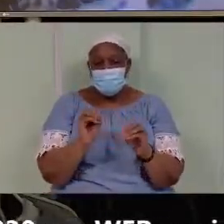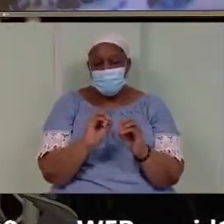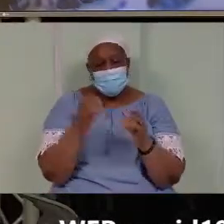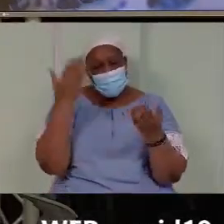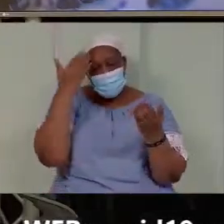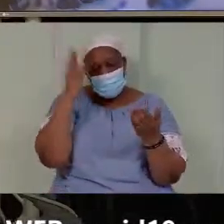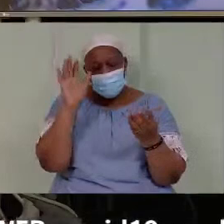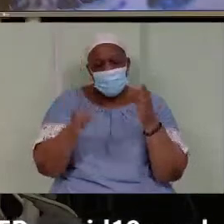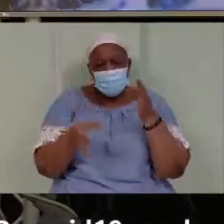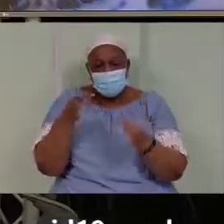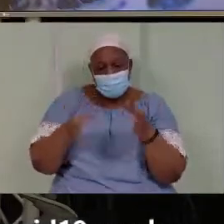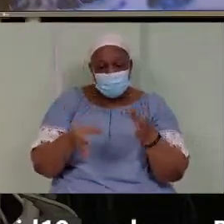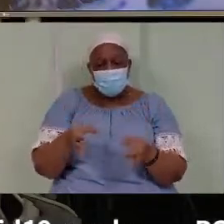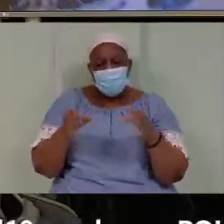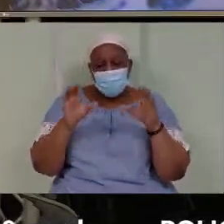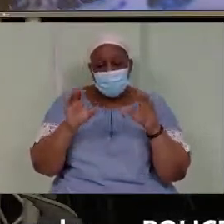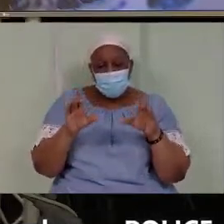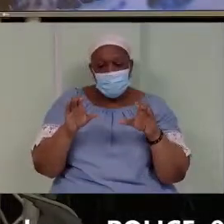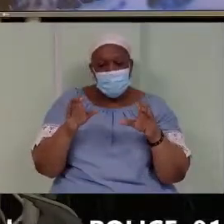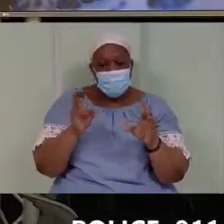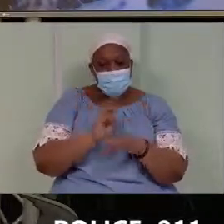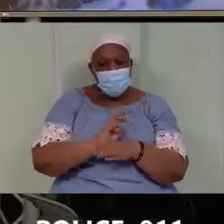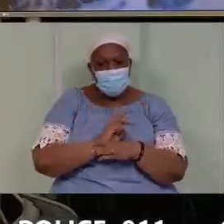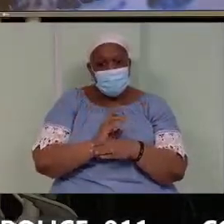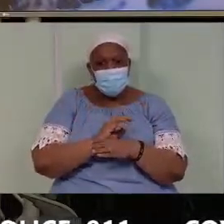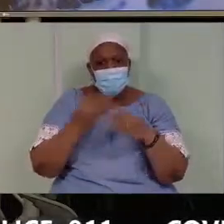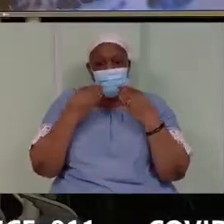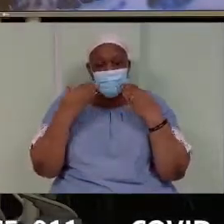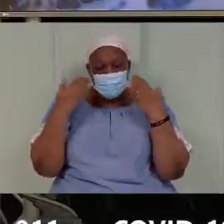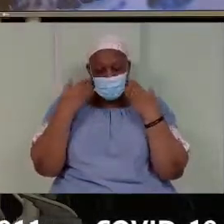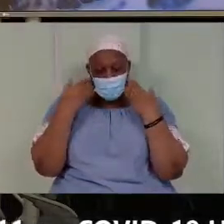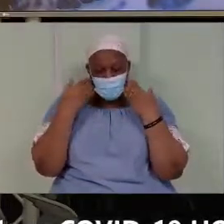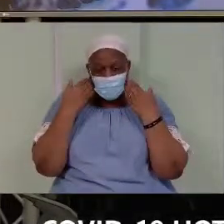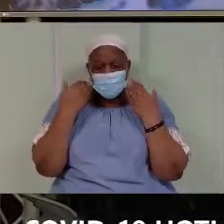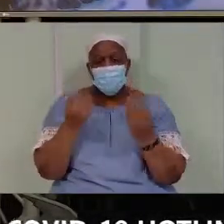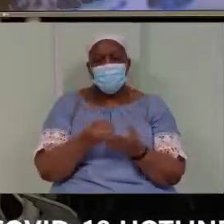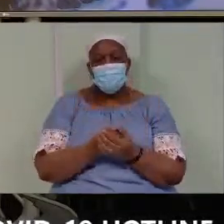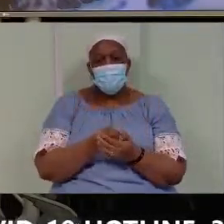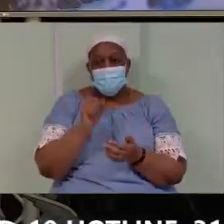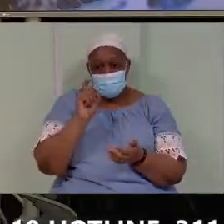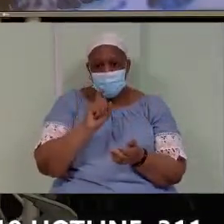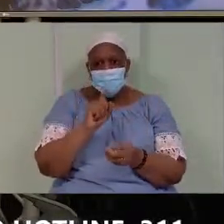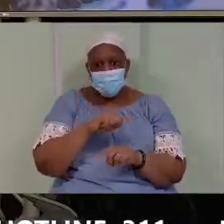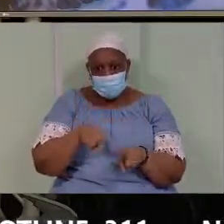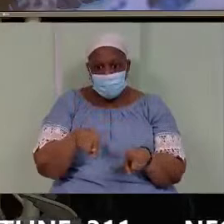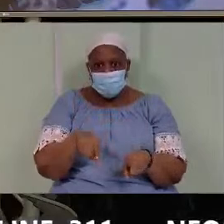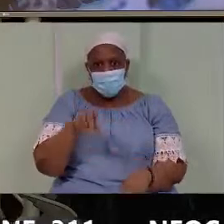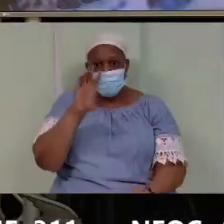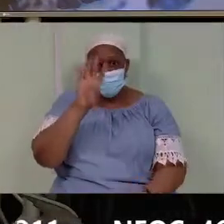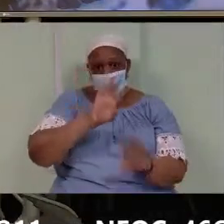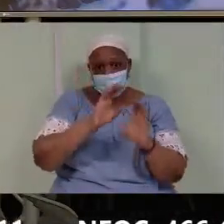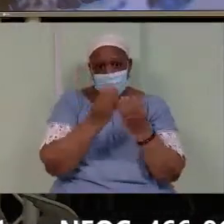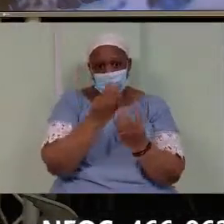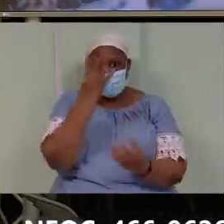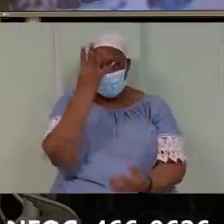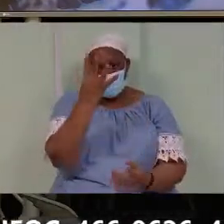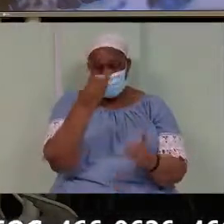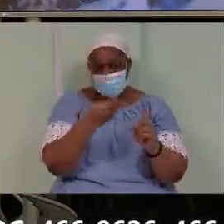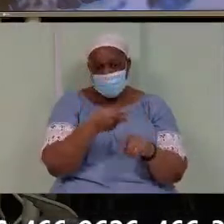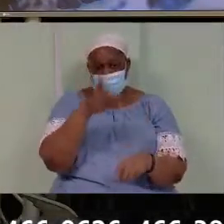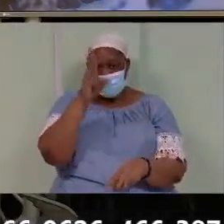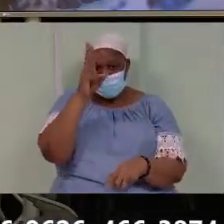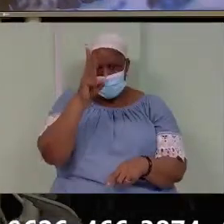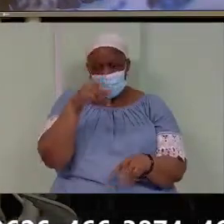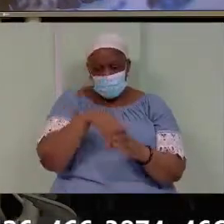would be required to wear a mask while they're at school, in addition to their teachers. We are also